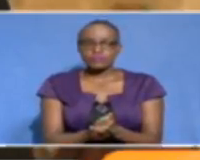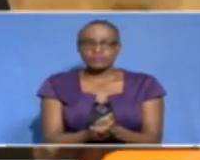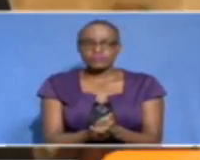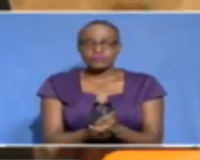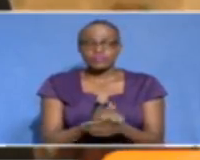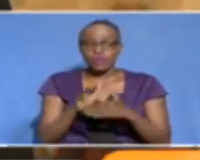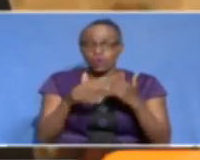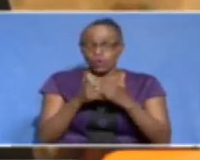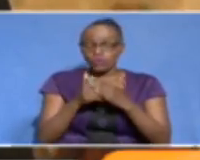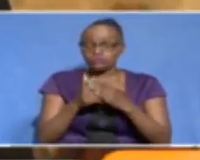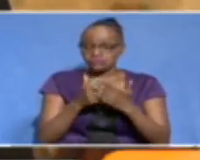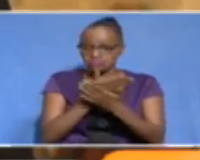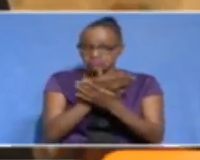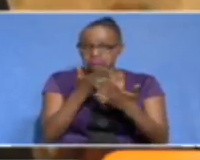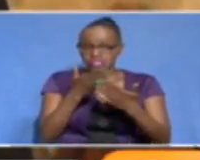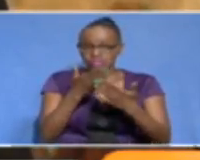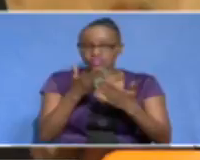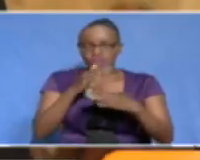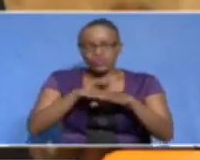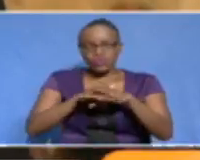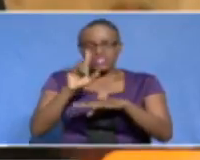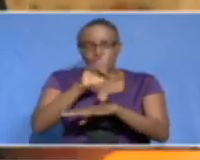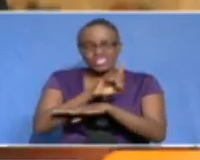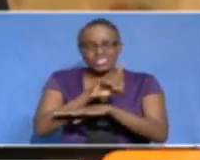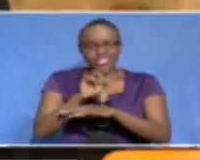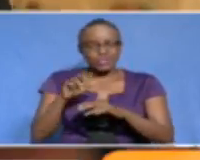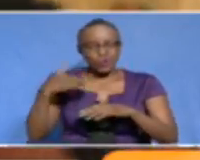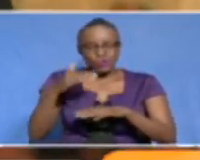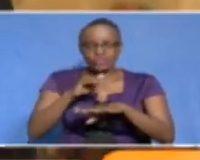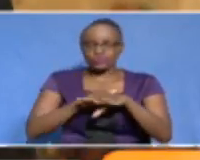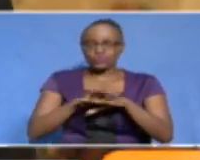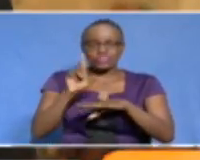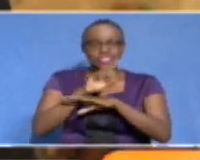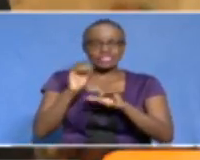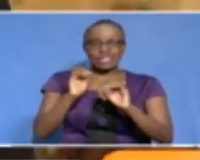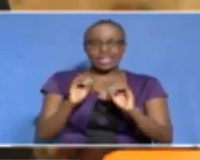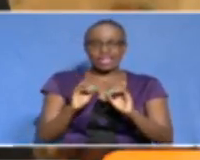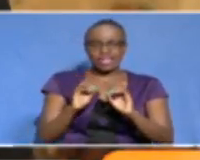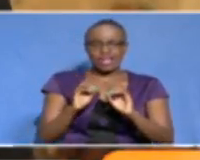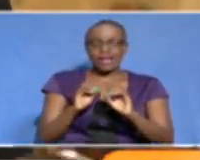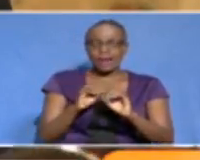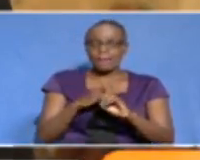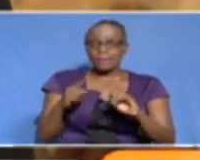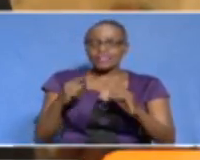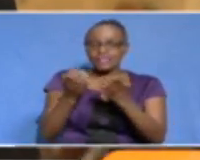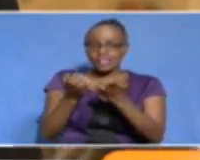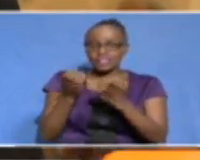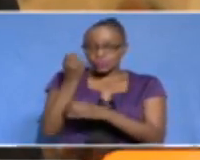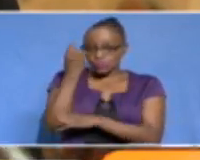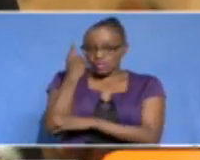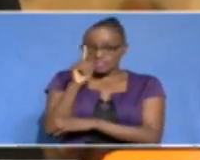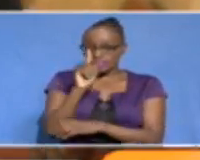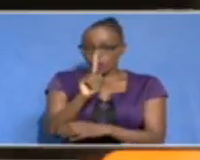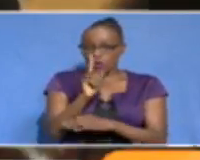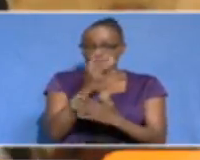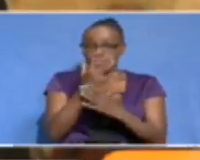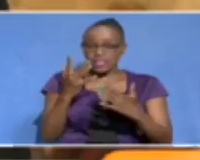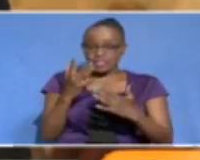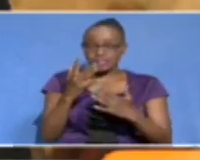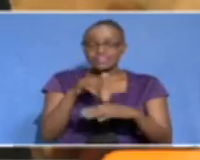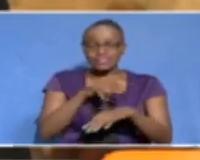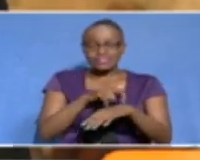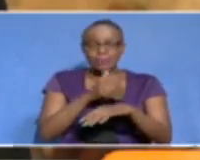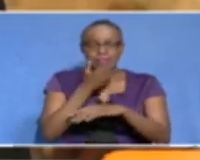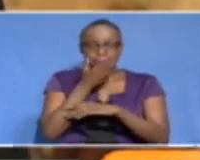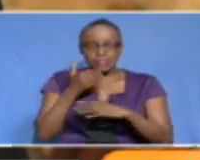For all of us, there will be good days and not so good days. But we all need to understand that one thing, that time is the best